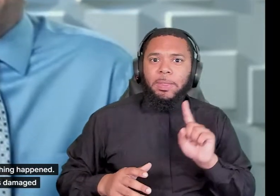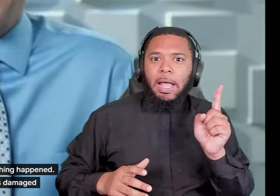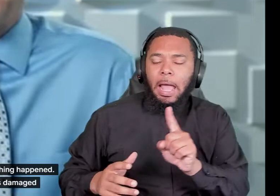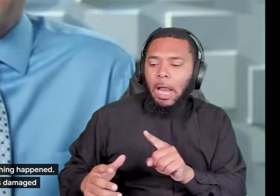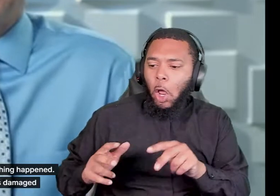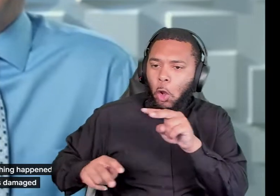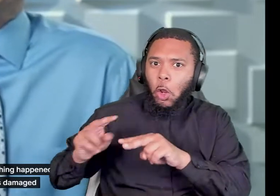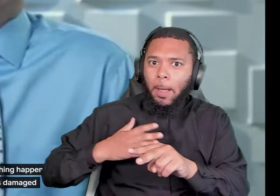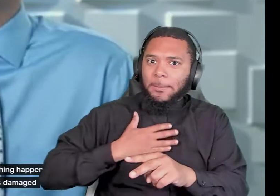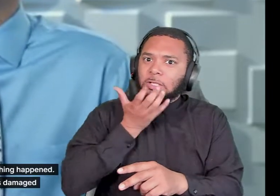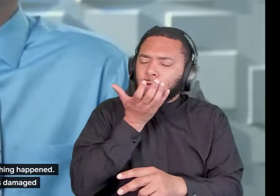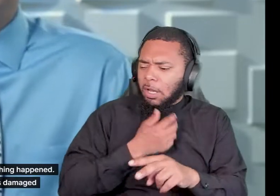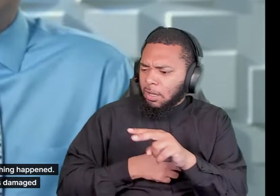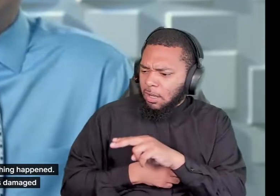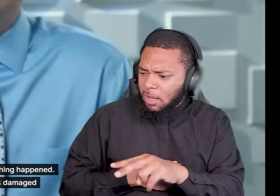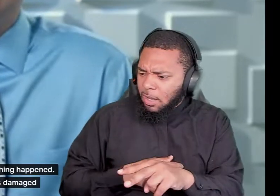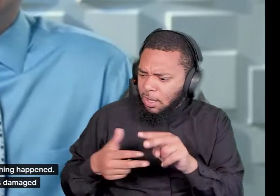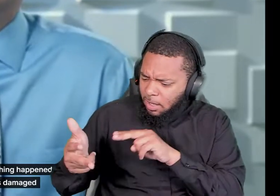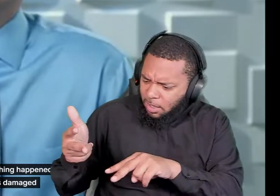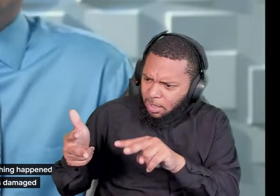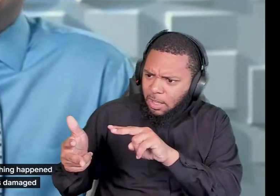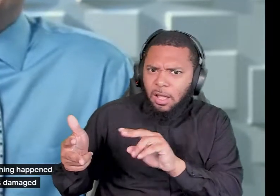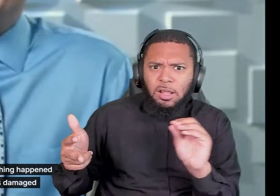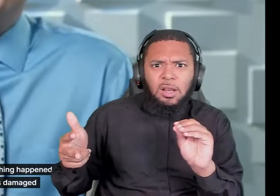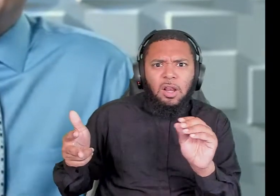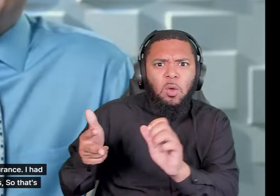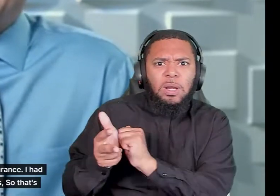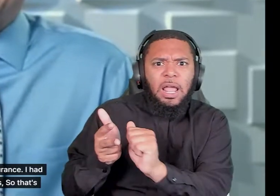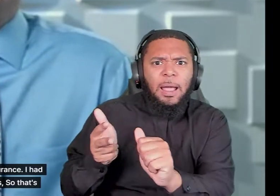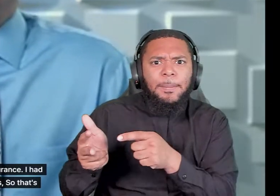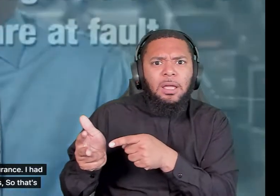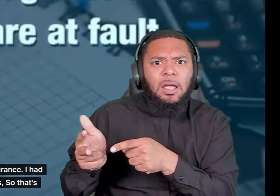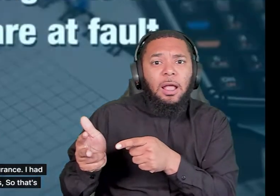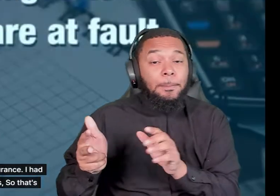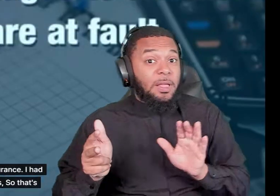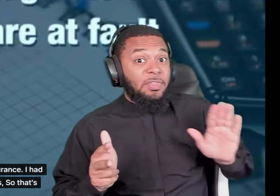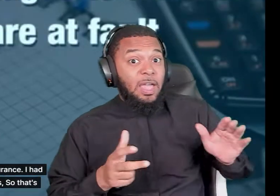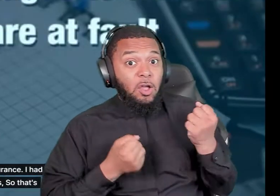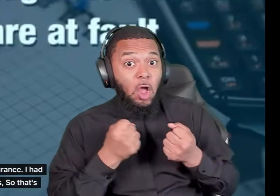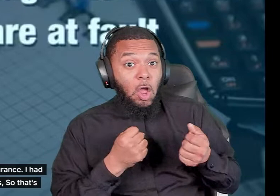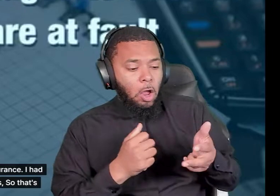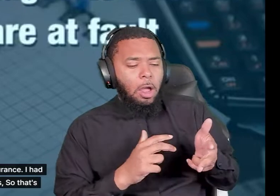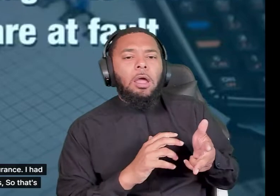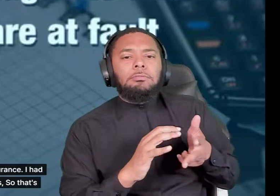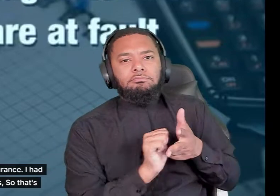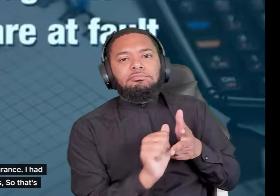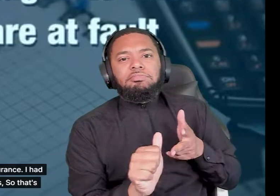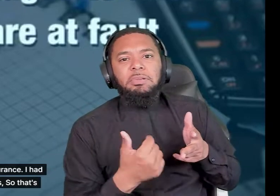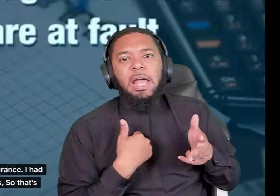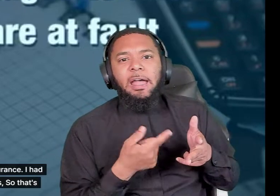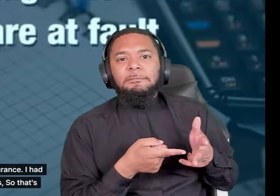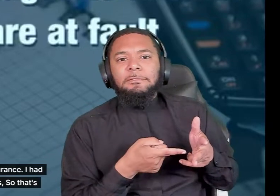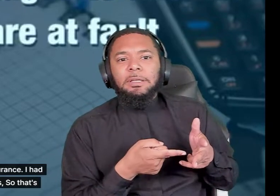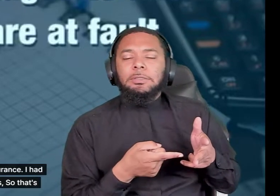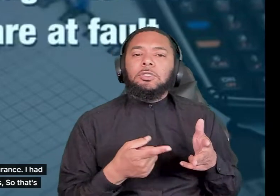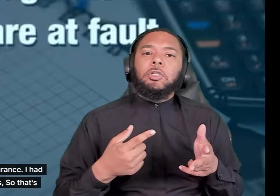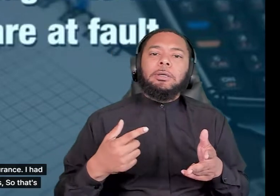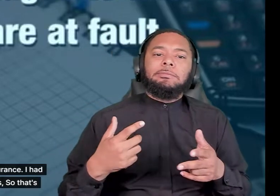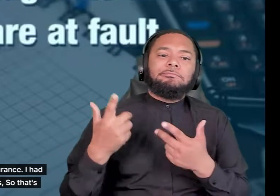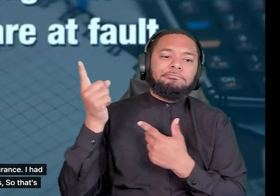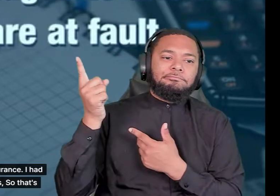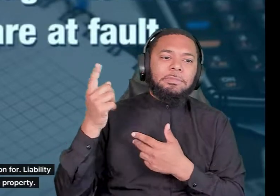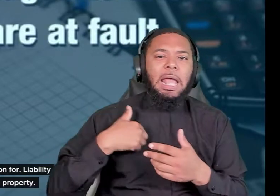look like anything happened. The side of their car was damaged. And so, well, collision insurance, I had to pay for their